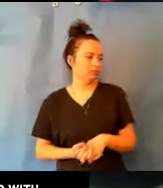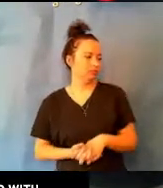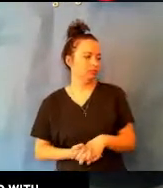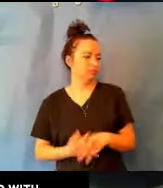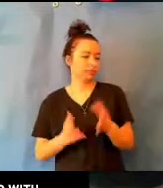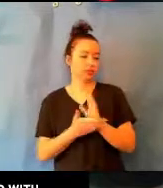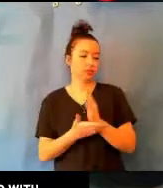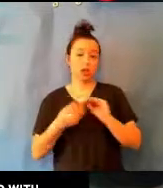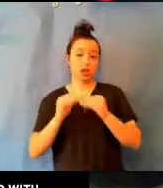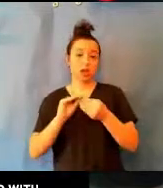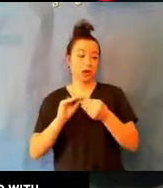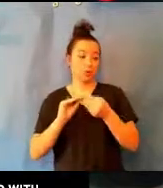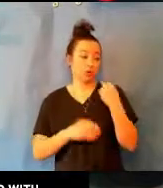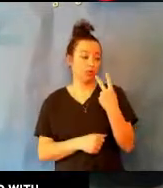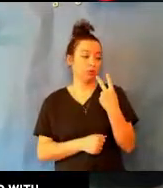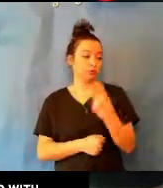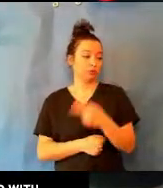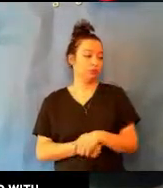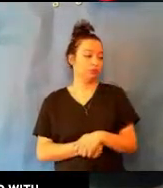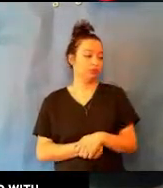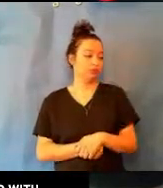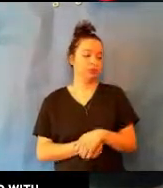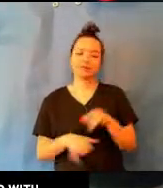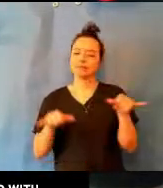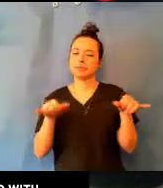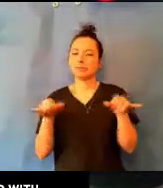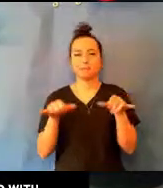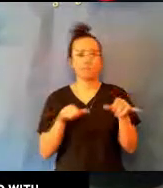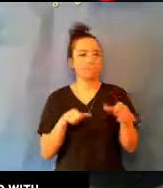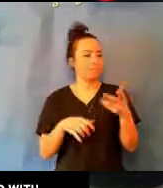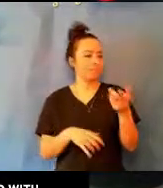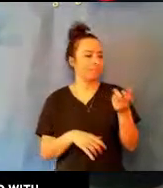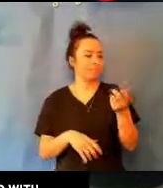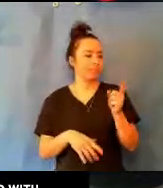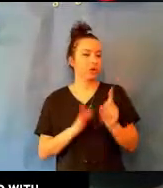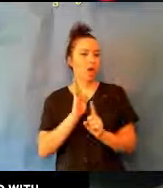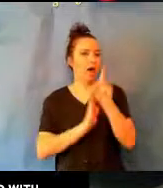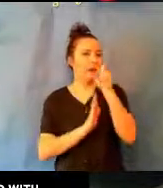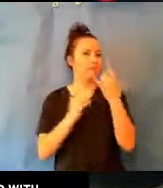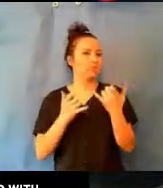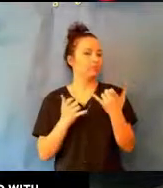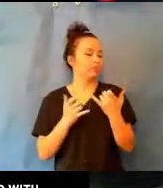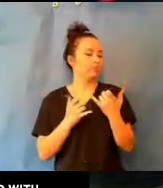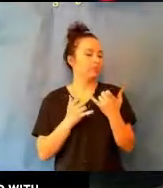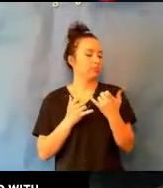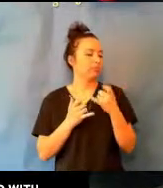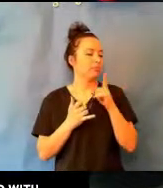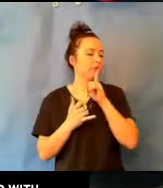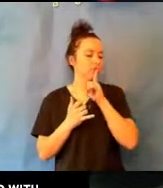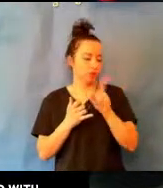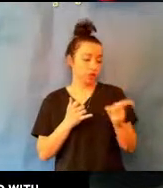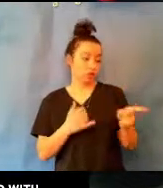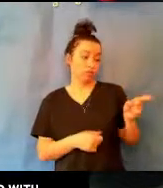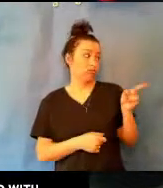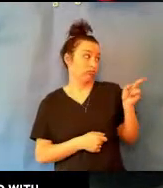All right, let's look at number 2. They did the same thing. This time the paper clips are going up. Make sure that it's lined up